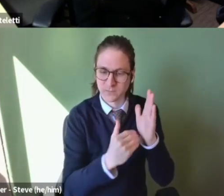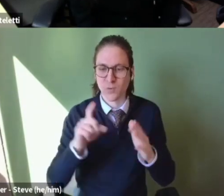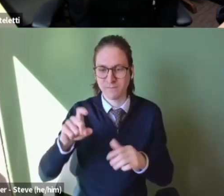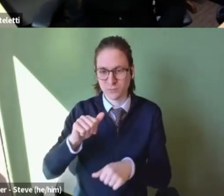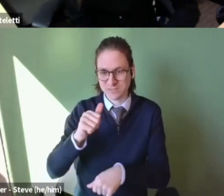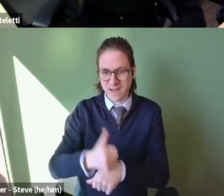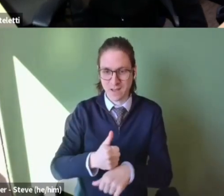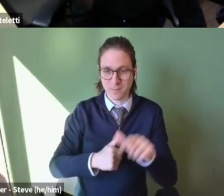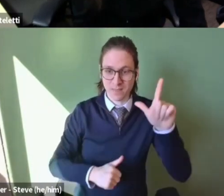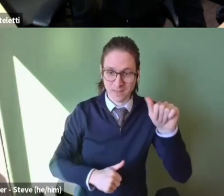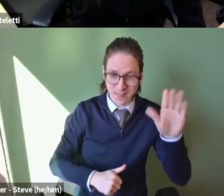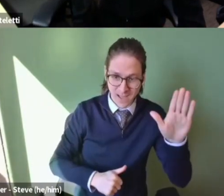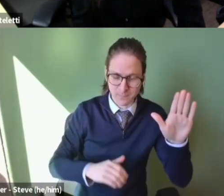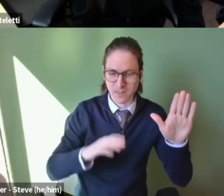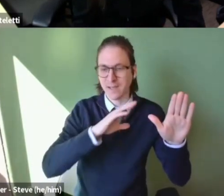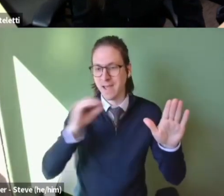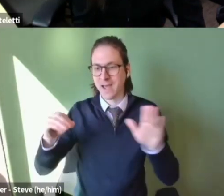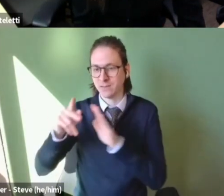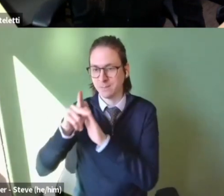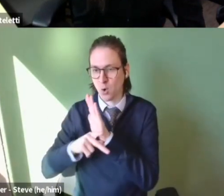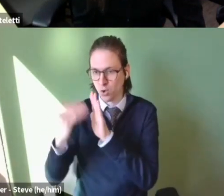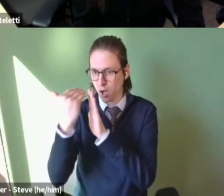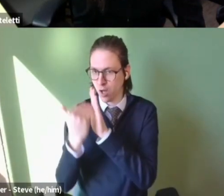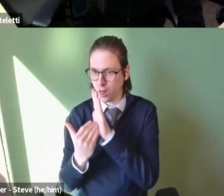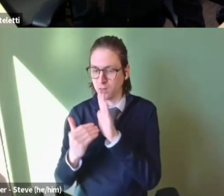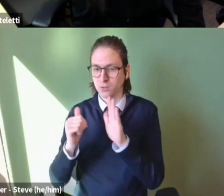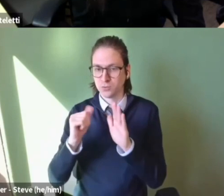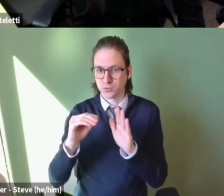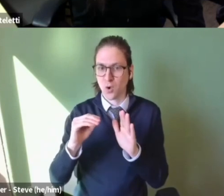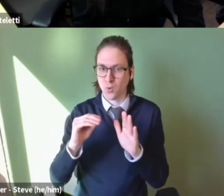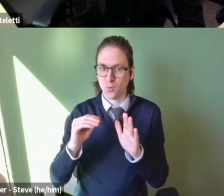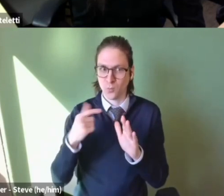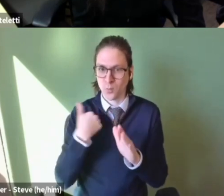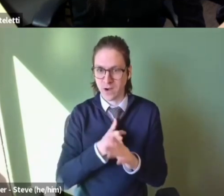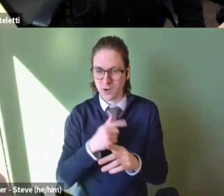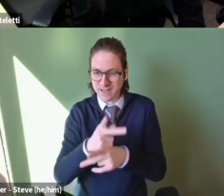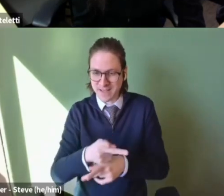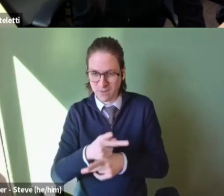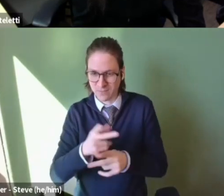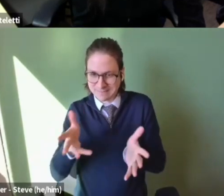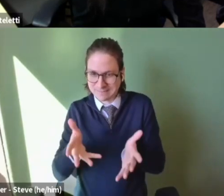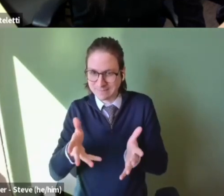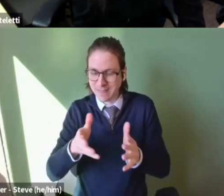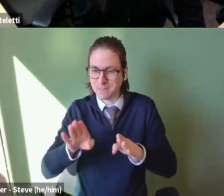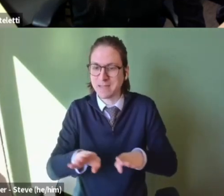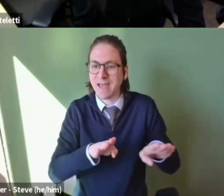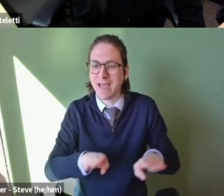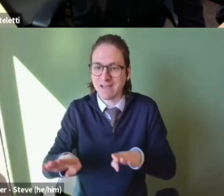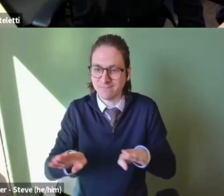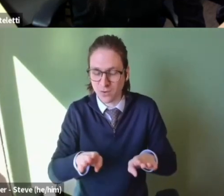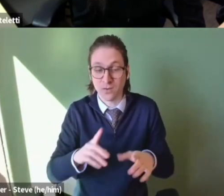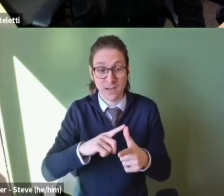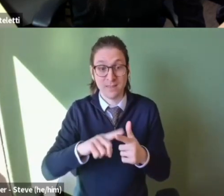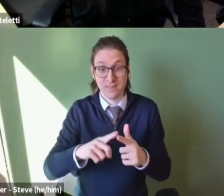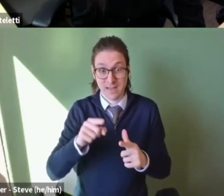are systematizing very subtly and carefully the behaviors so that you can let the people show